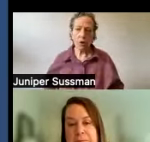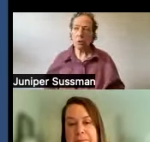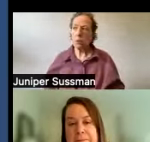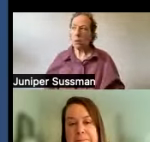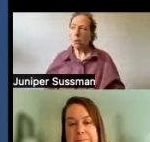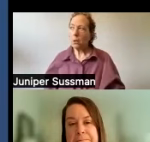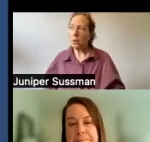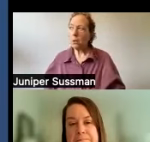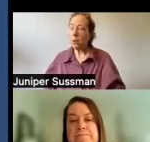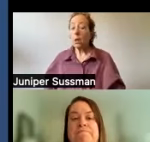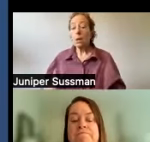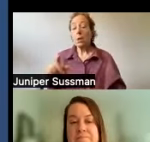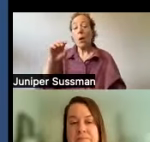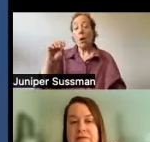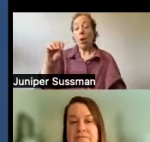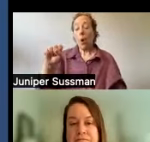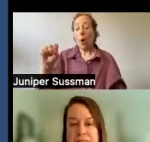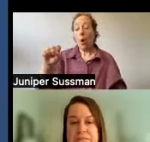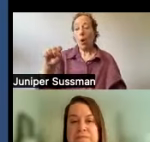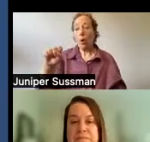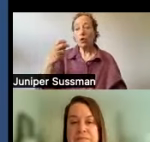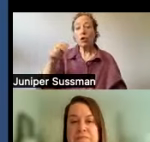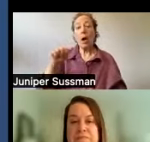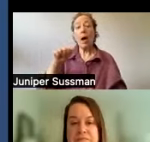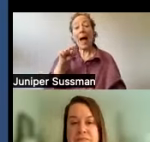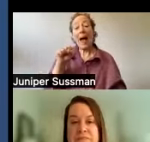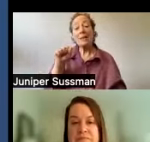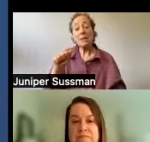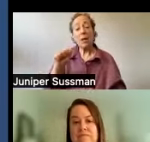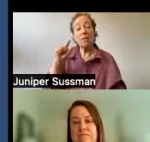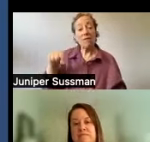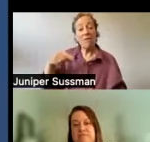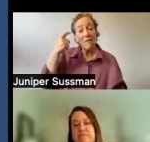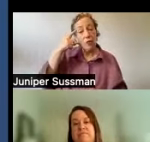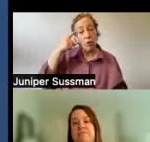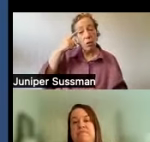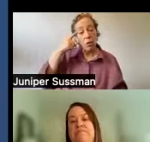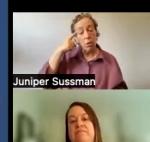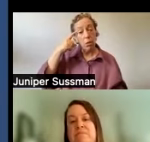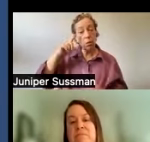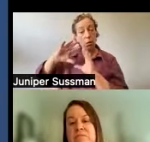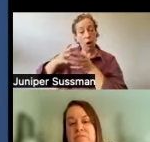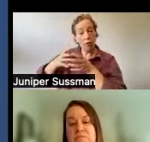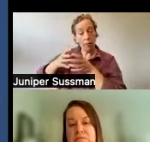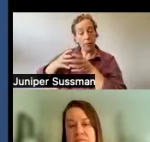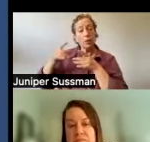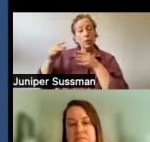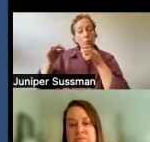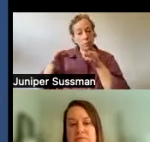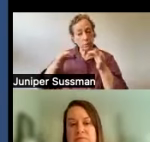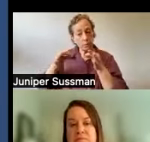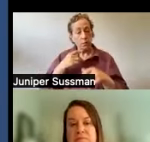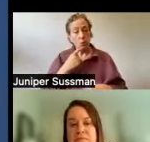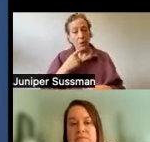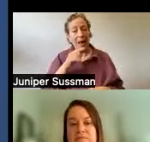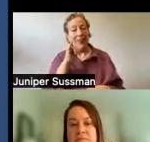have OSHA as a federal backstop to be able to just basically put their foot down and say that this is the type of mask that healthcare workers need